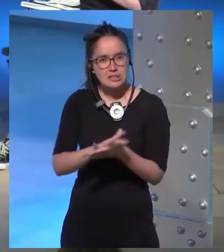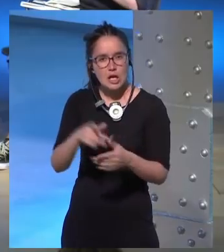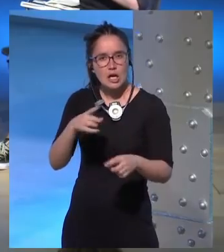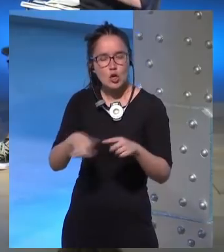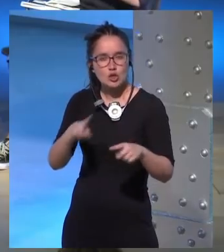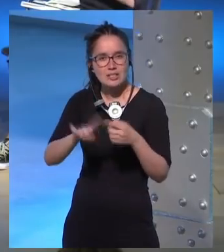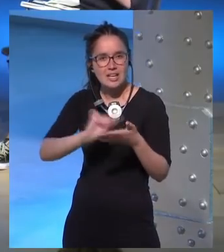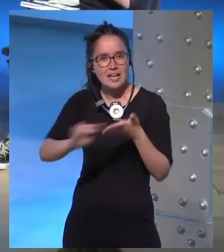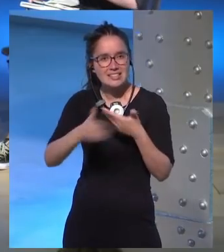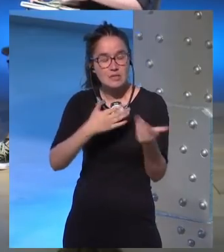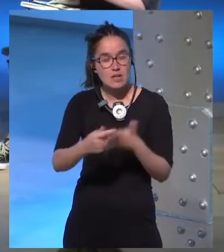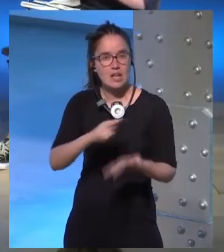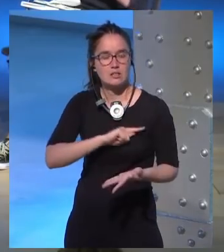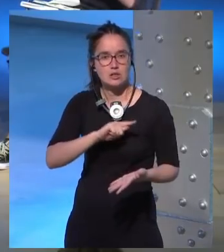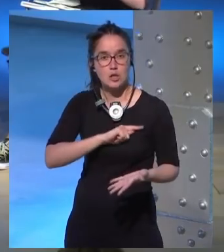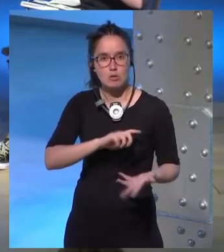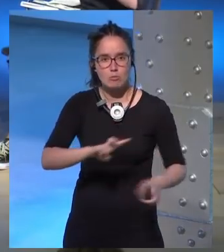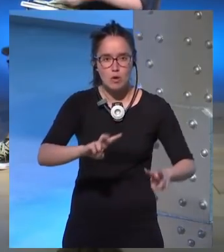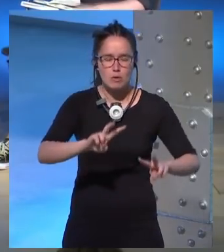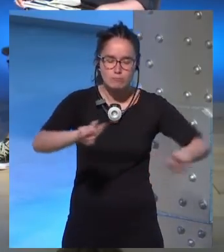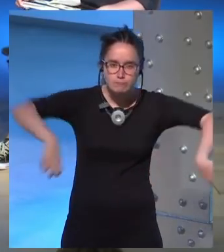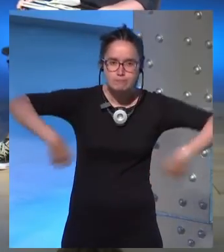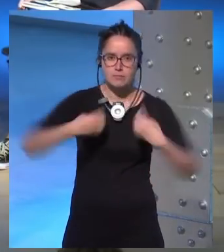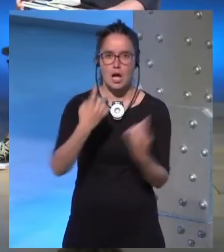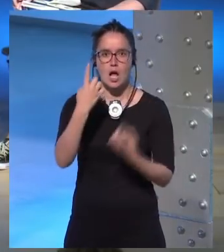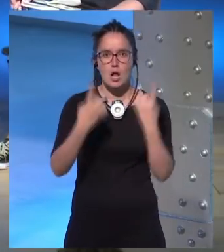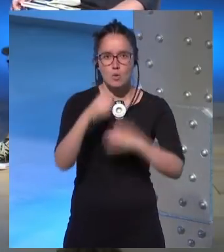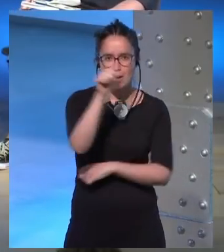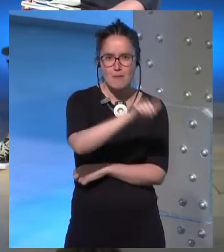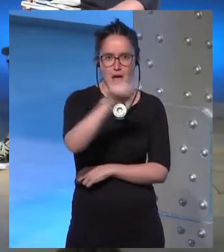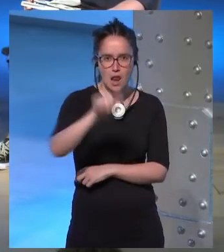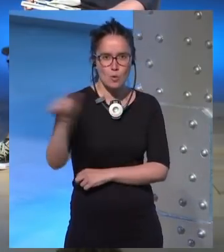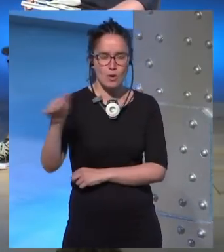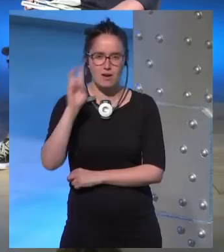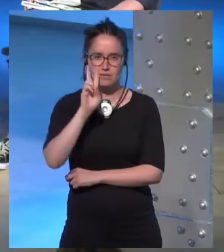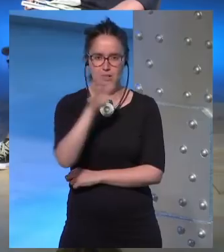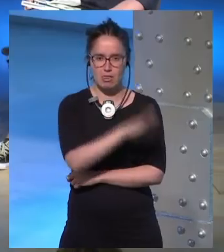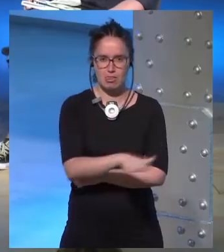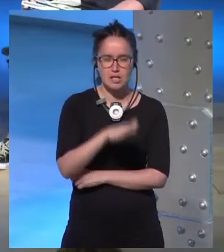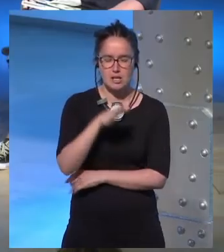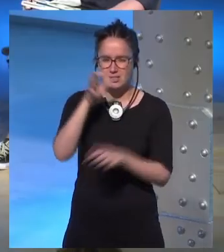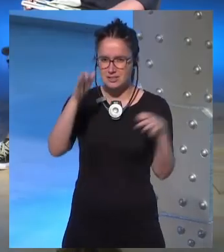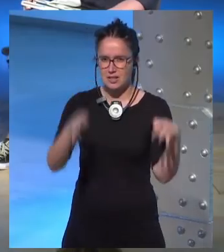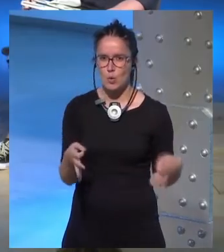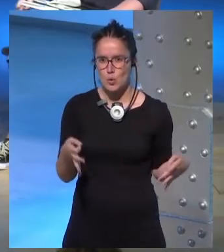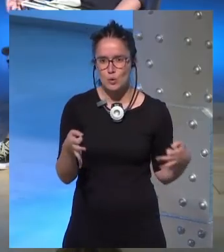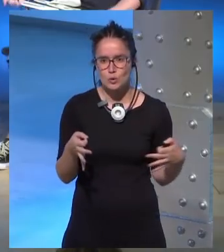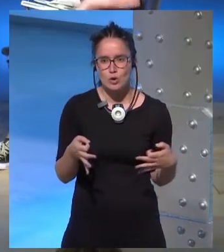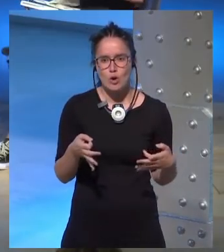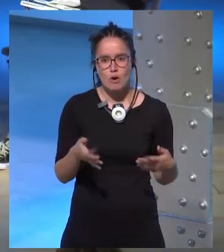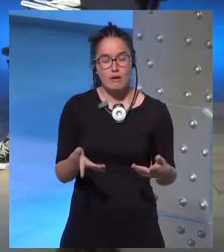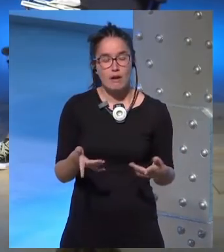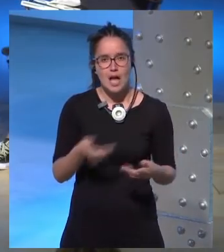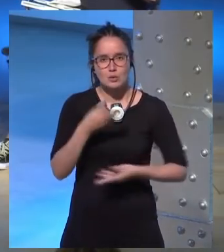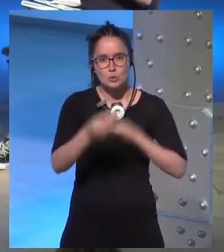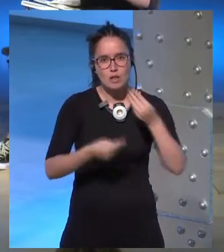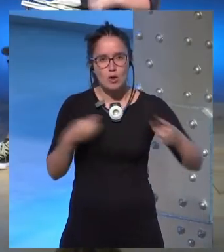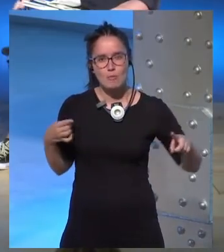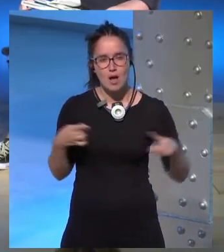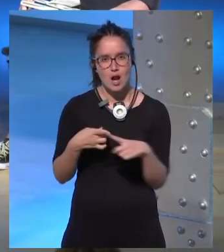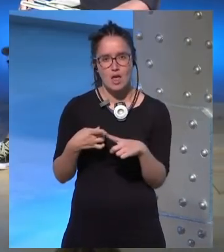movies, and I have the feeling that you are reformulating some of those films that you watched as a